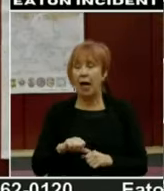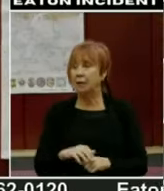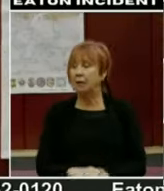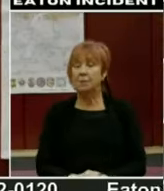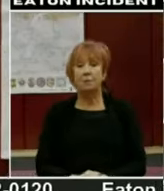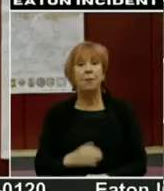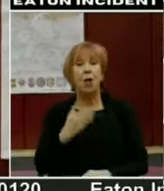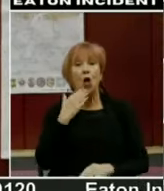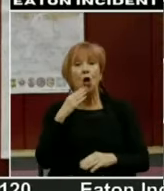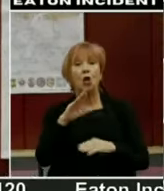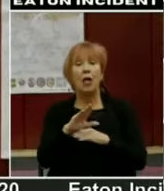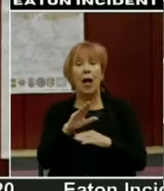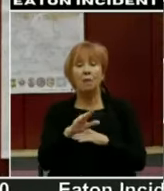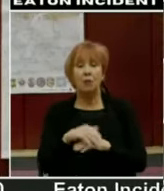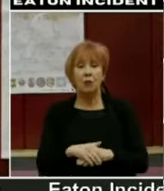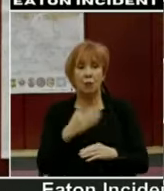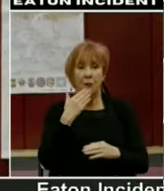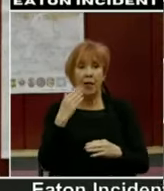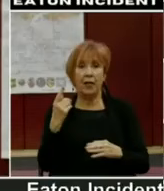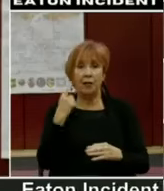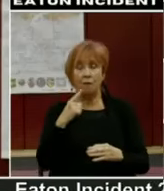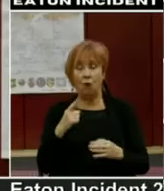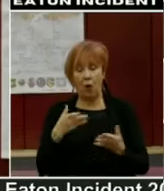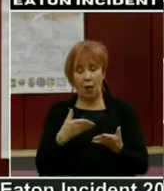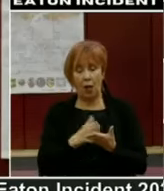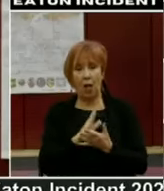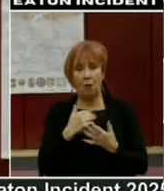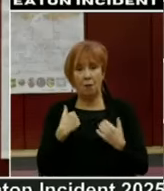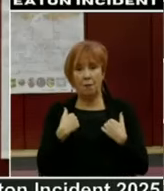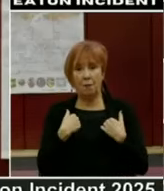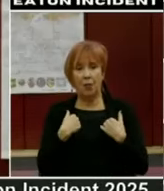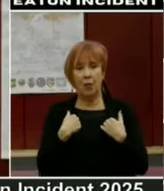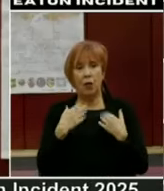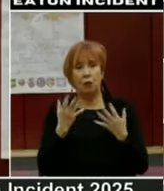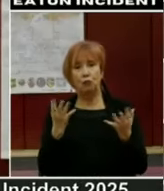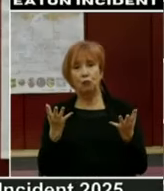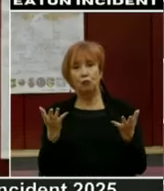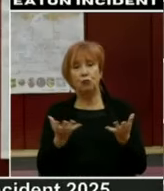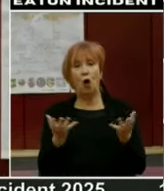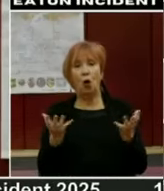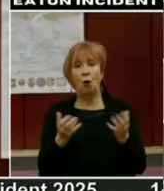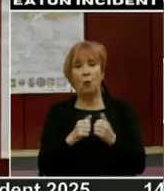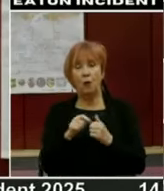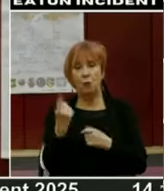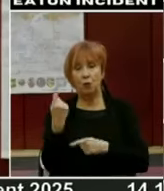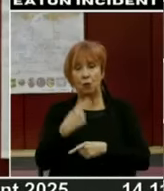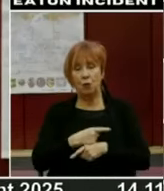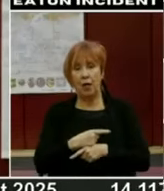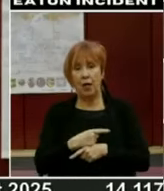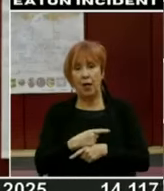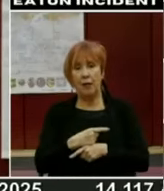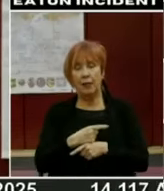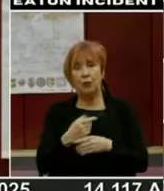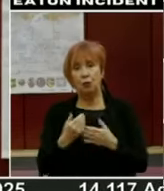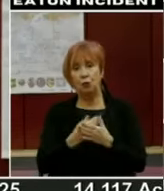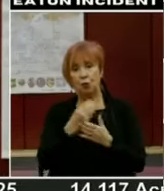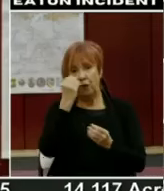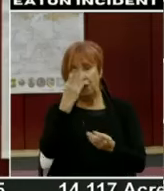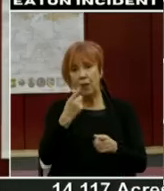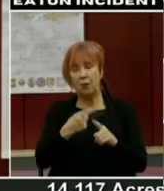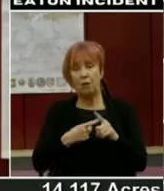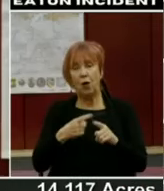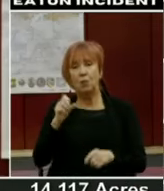Good afternoon, everyone, and thank you for giving me the opportunity to talk with you today and give you some of the updates from SoCal